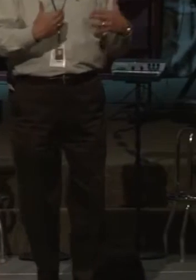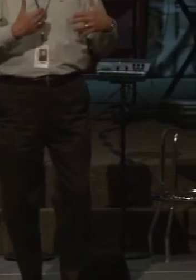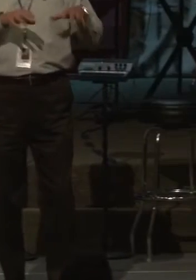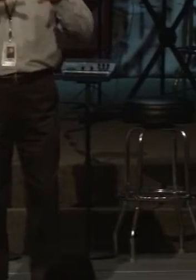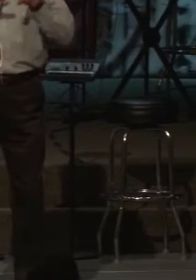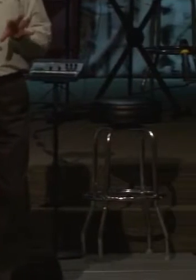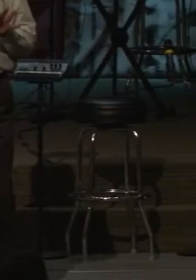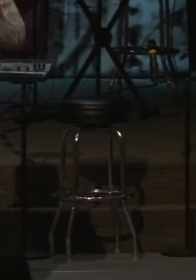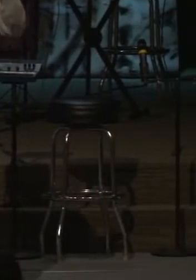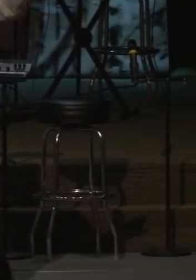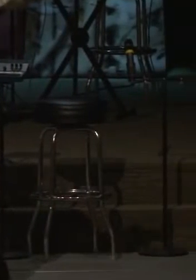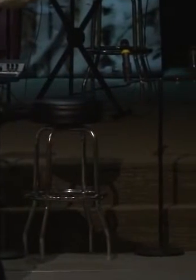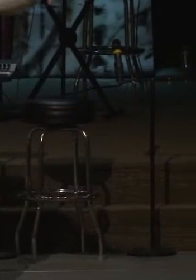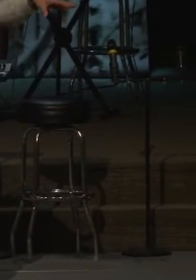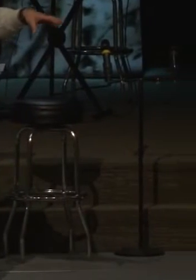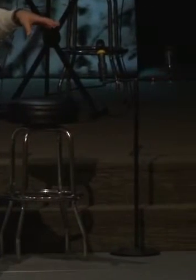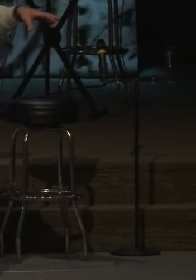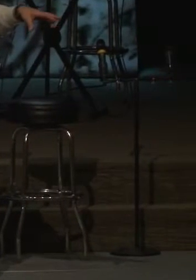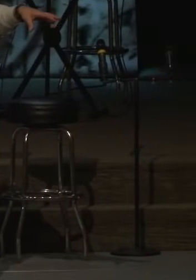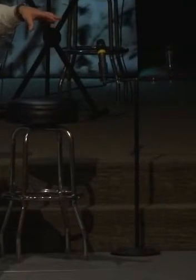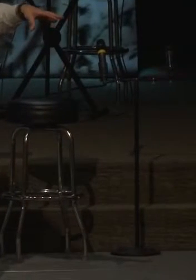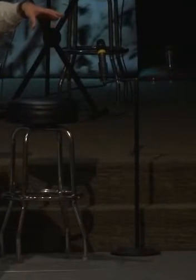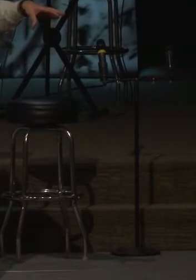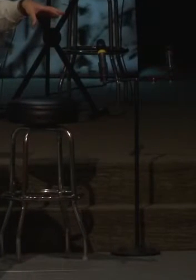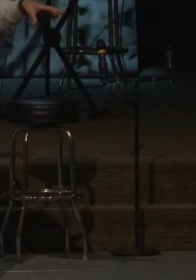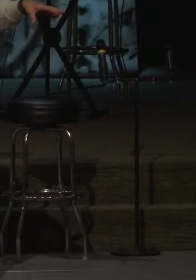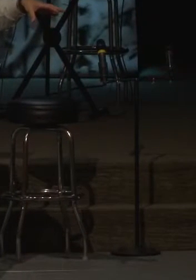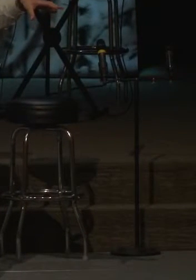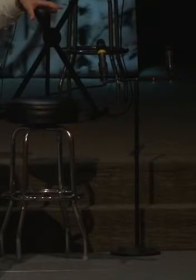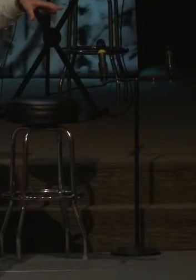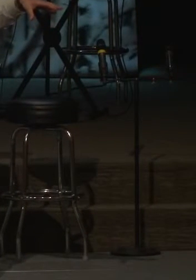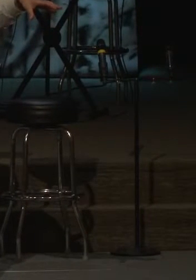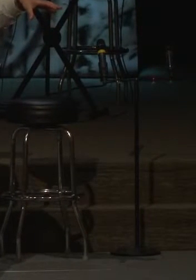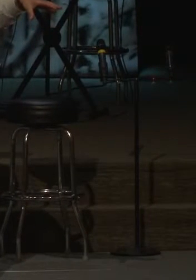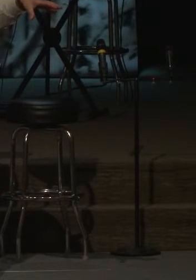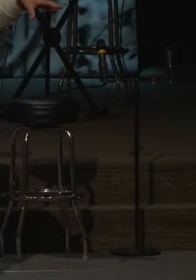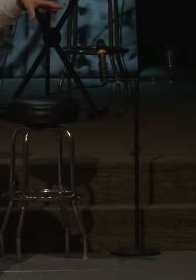getting yours. It's about you making sure others get theirs. Hey,